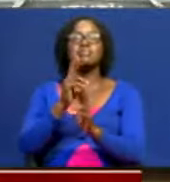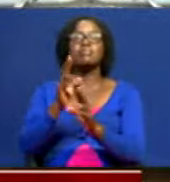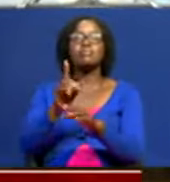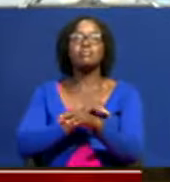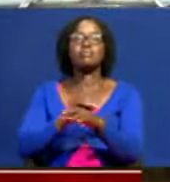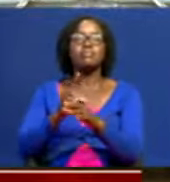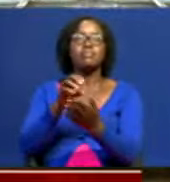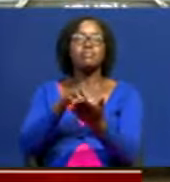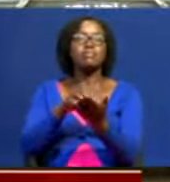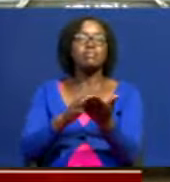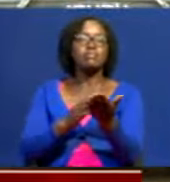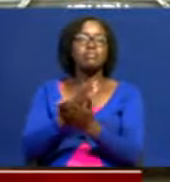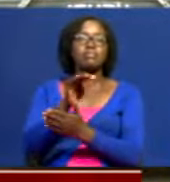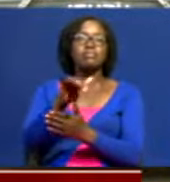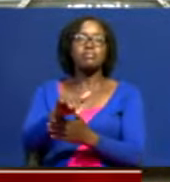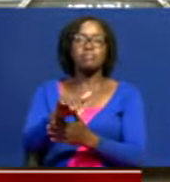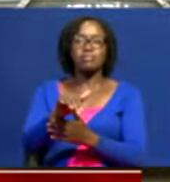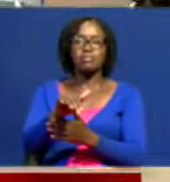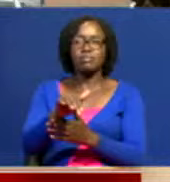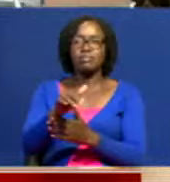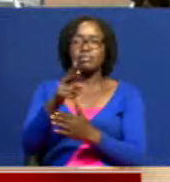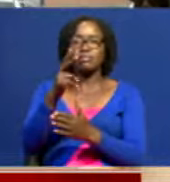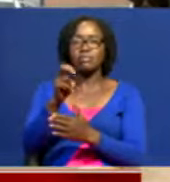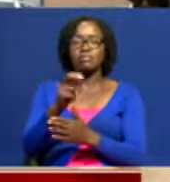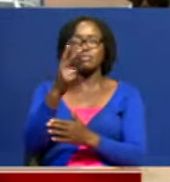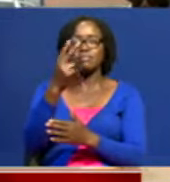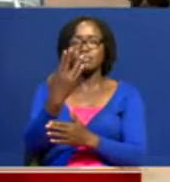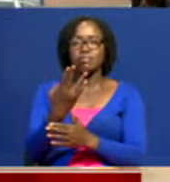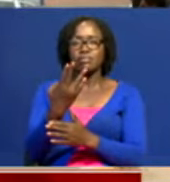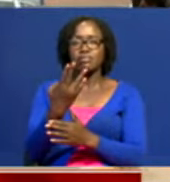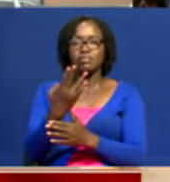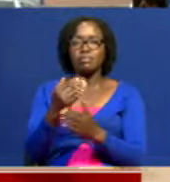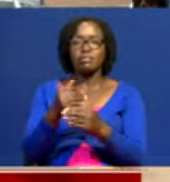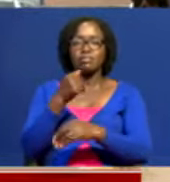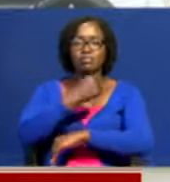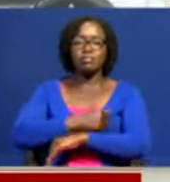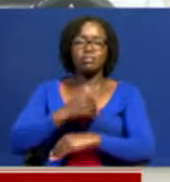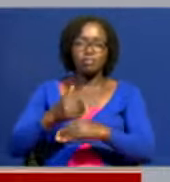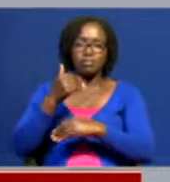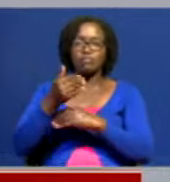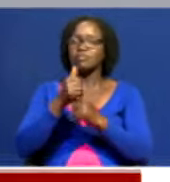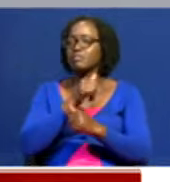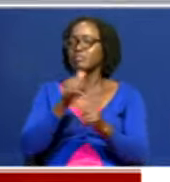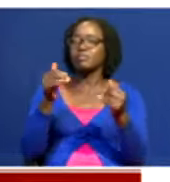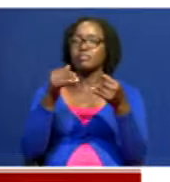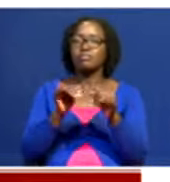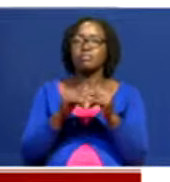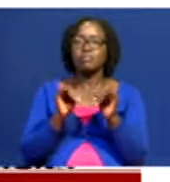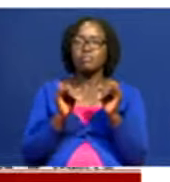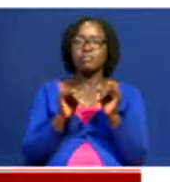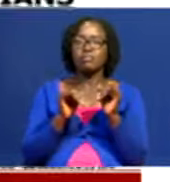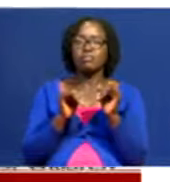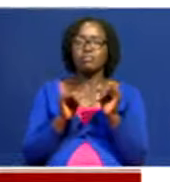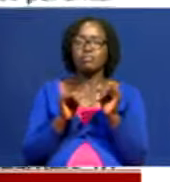stations to ensure the inception of the 2024 school calendar is well implemented. In a statement on